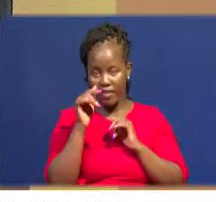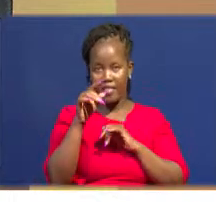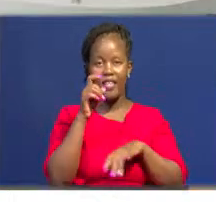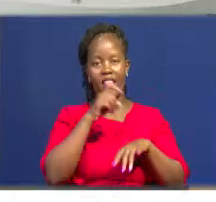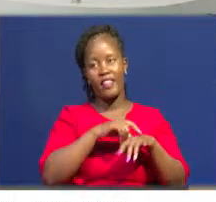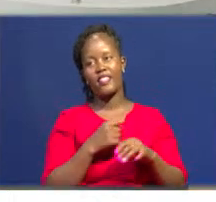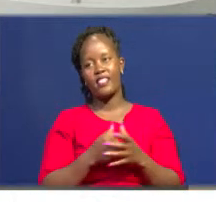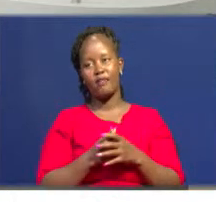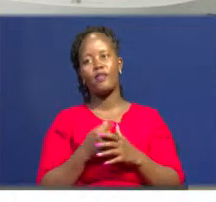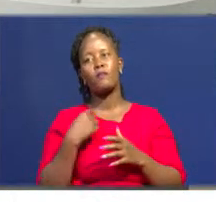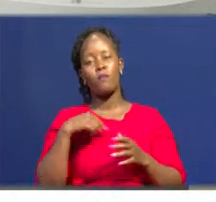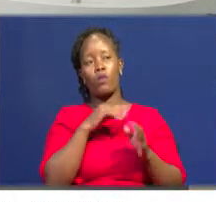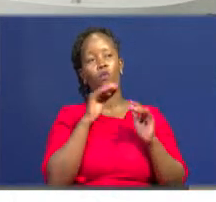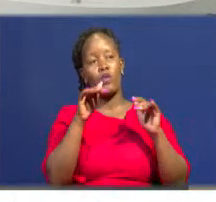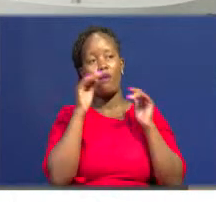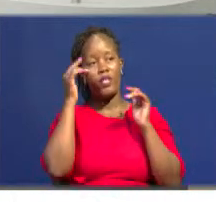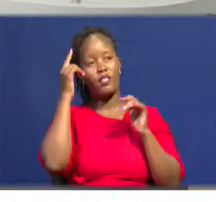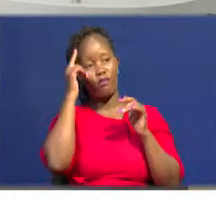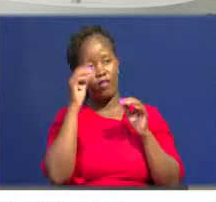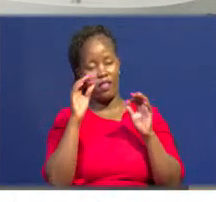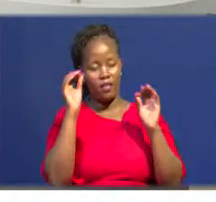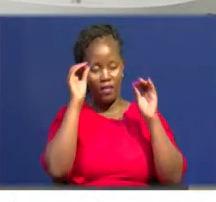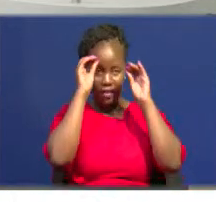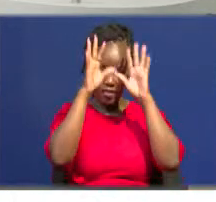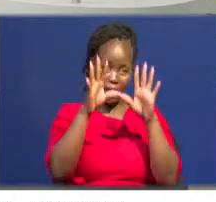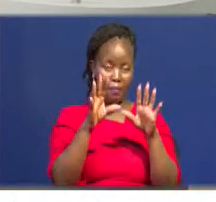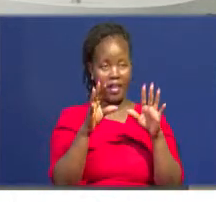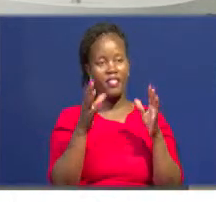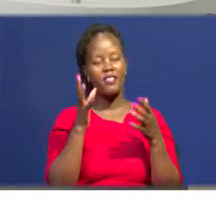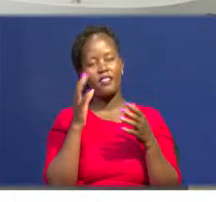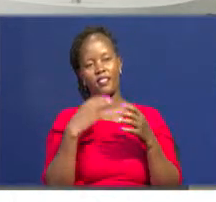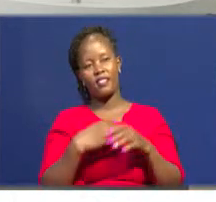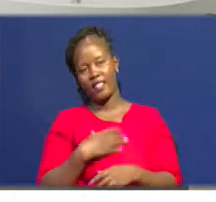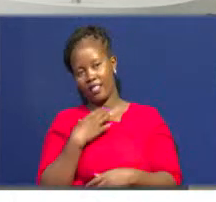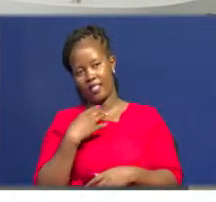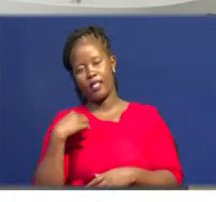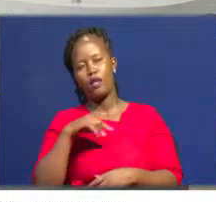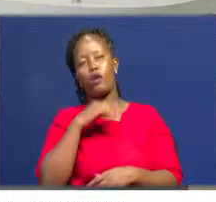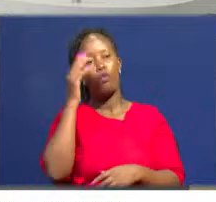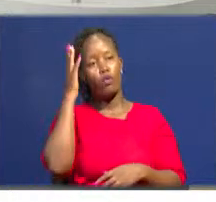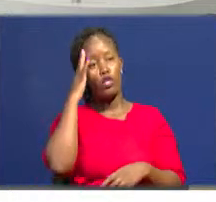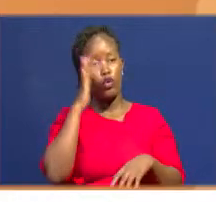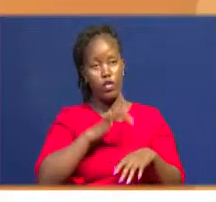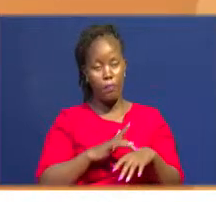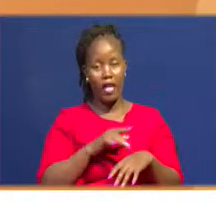we are waiting for that surprise guest. We all know the impact that Ferdinand Omanyala may have.